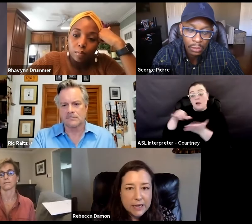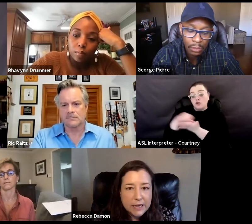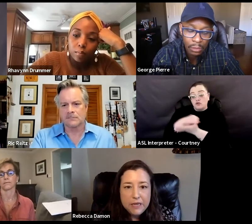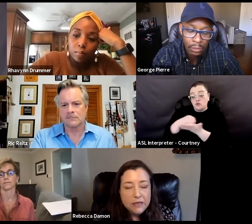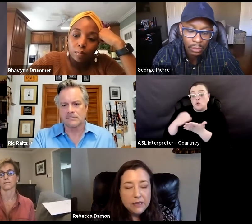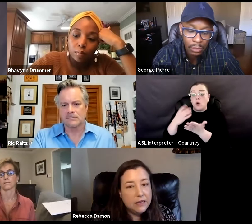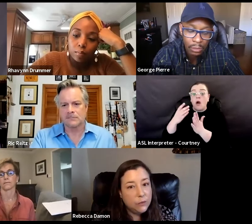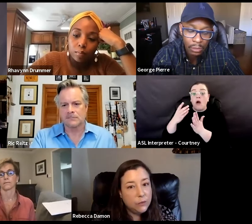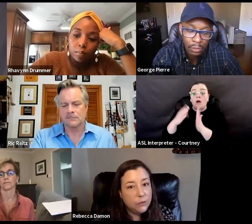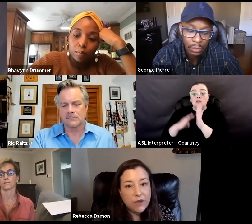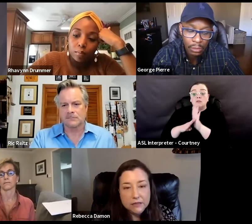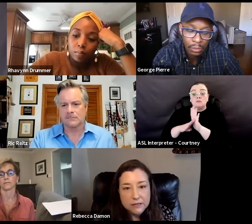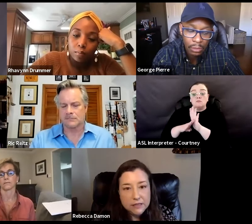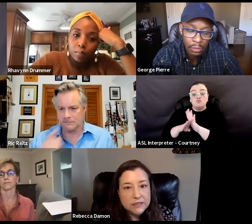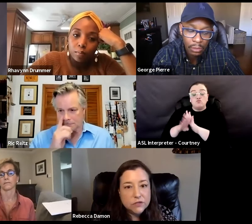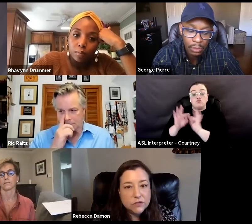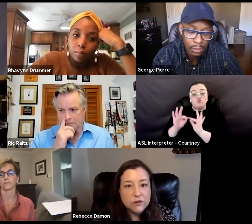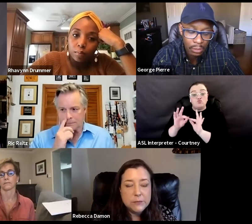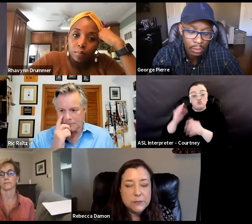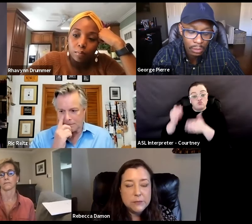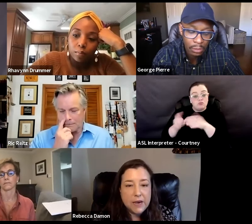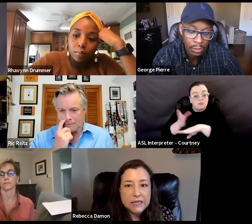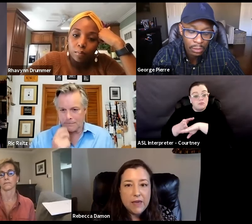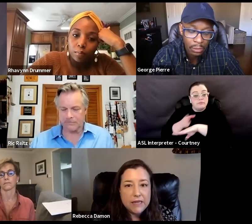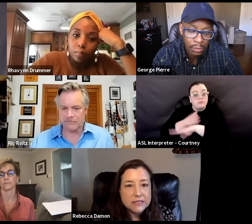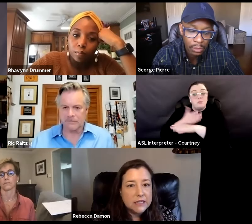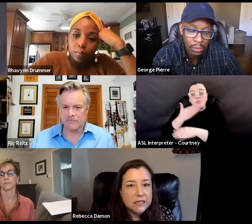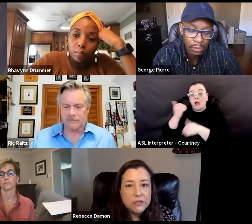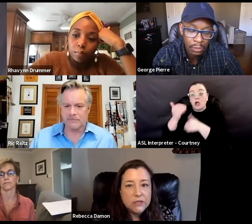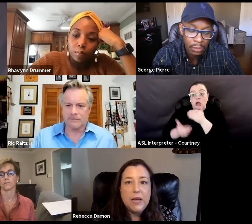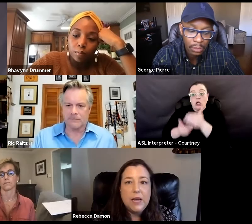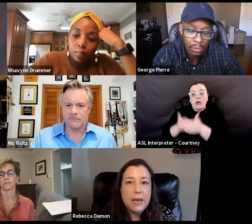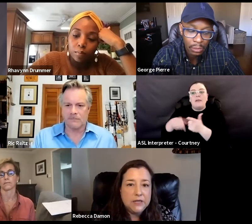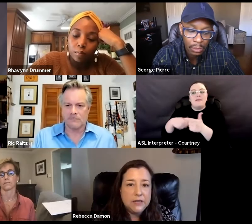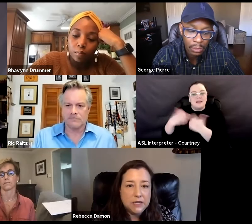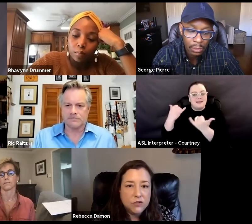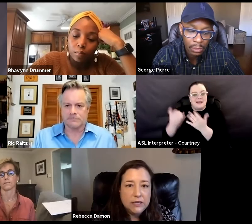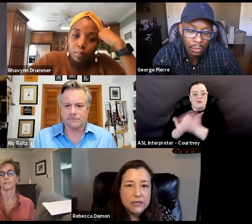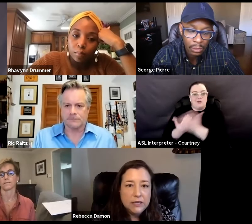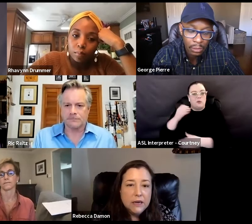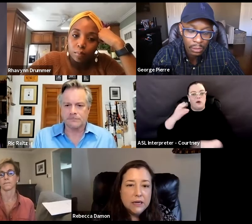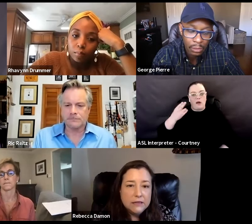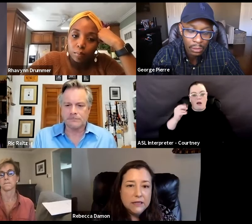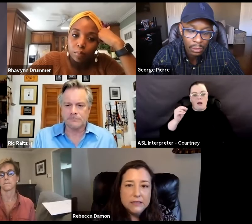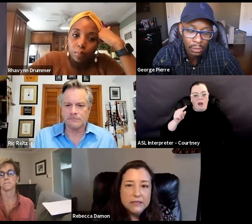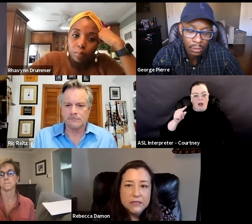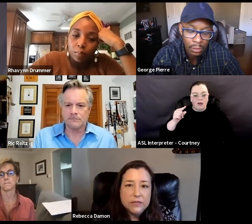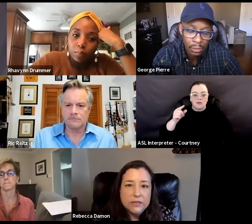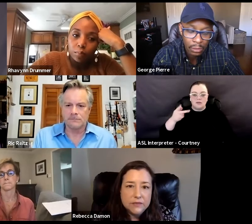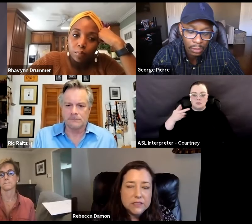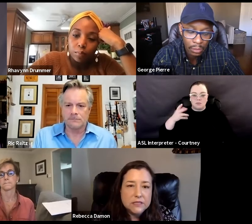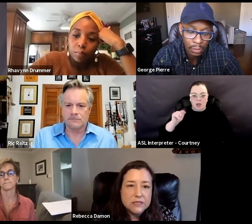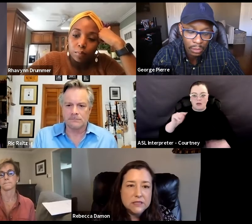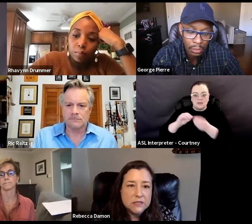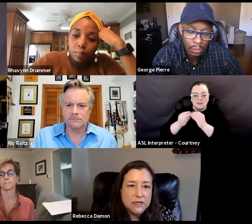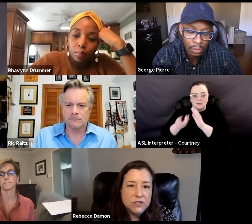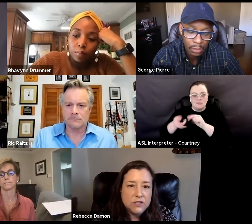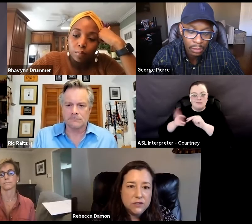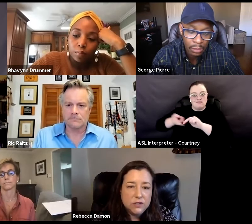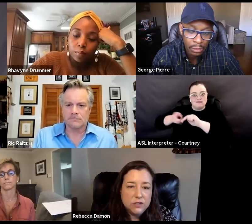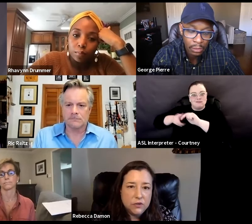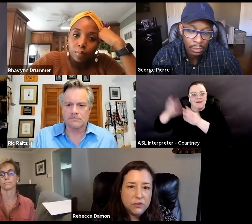period of time. And now we've got certain hot spots, and that's going to continue to happen in this country until we really get this